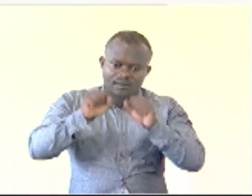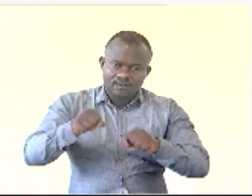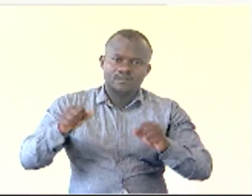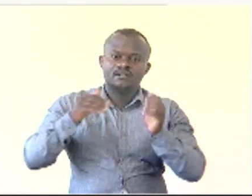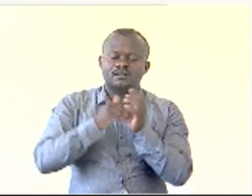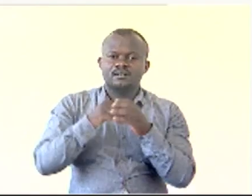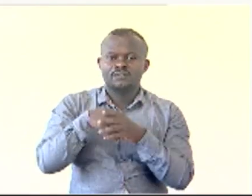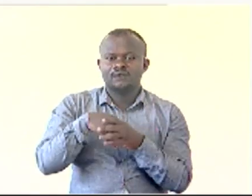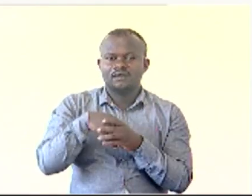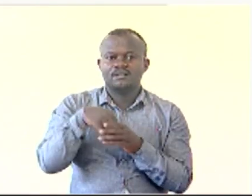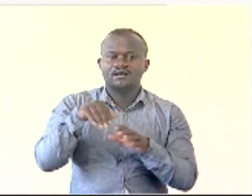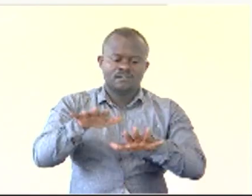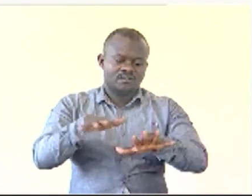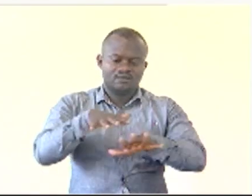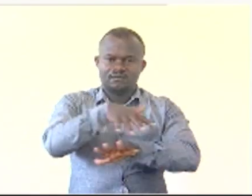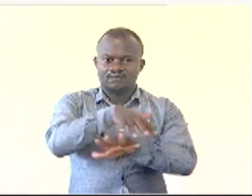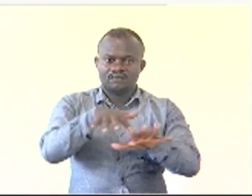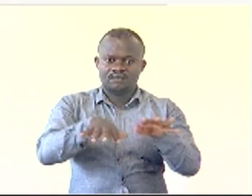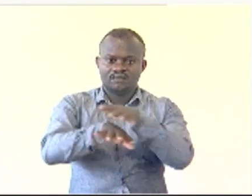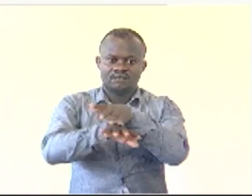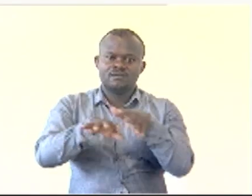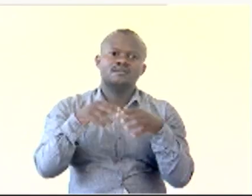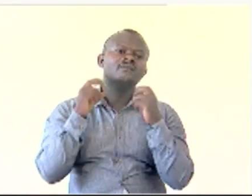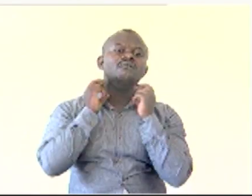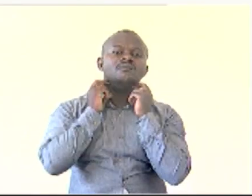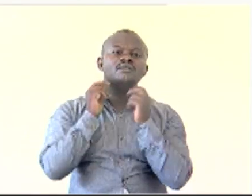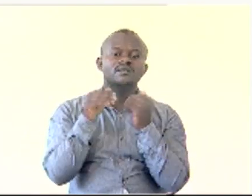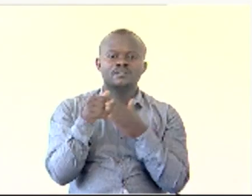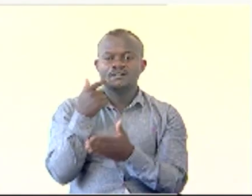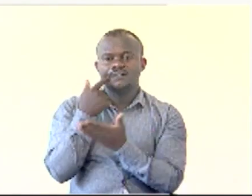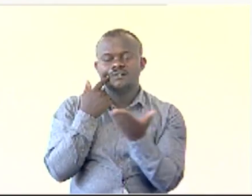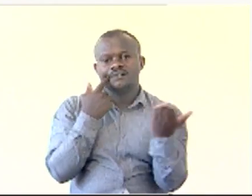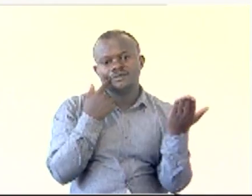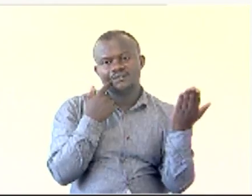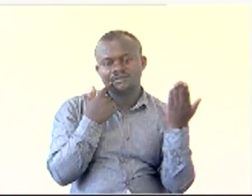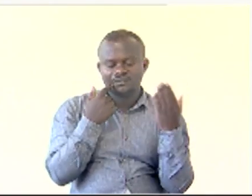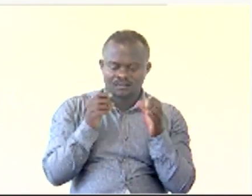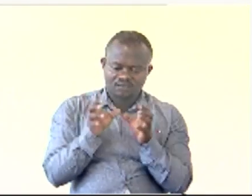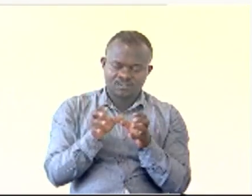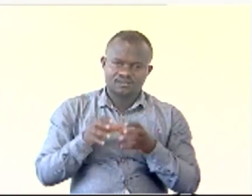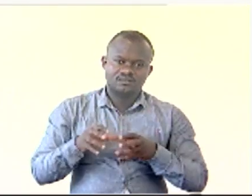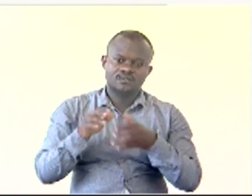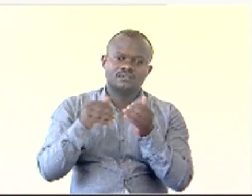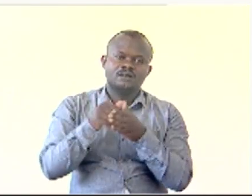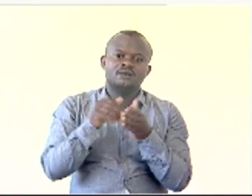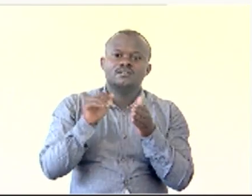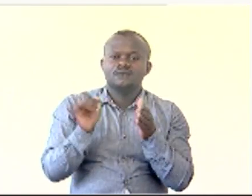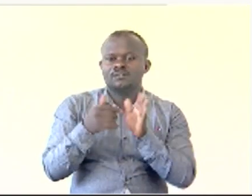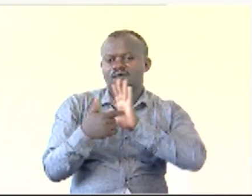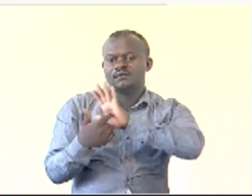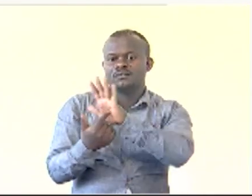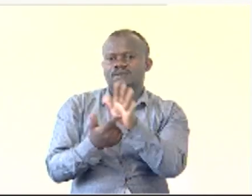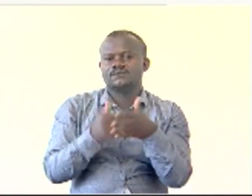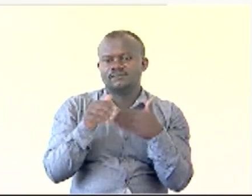neck, finger joints show this back and force movement. As I'm trying to show you, this is the diagram that